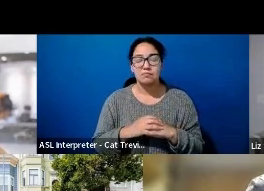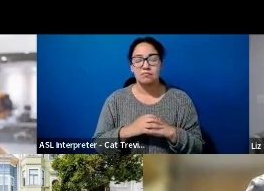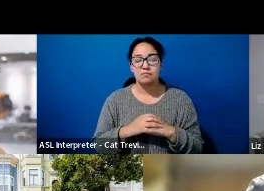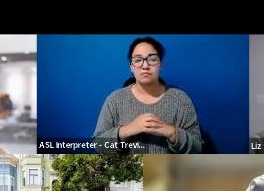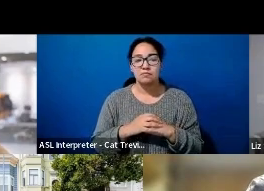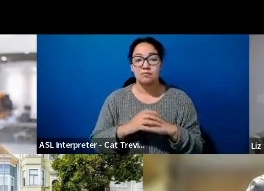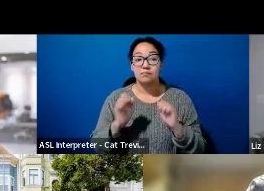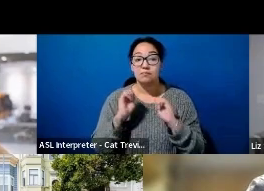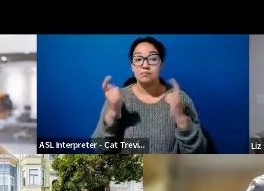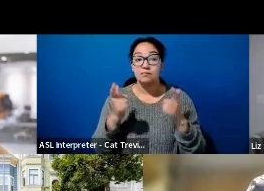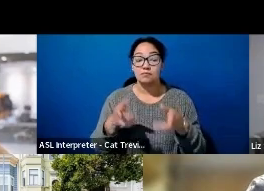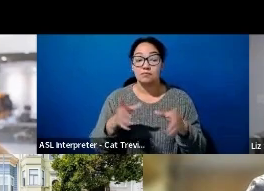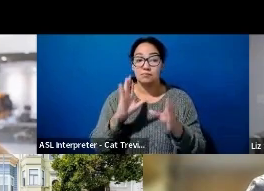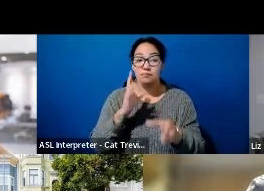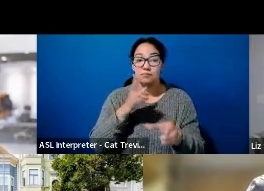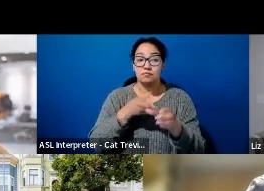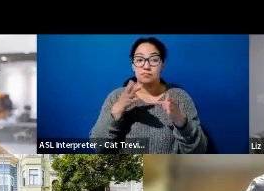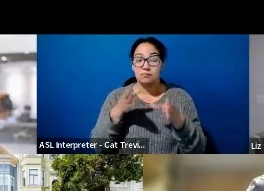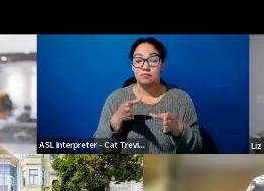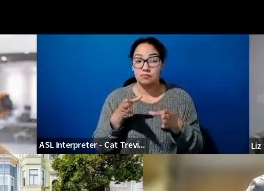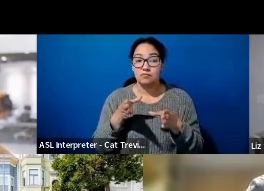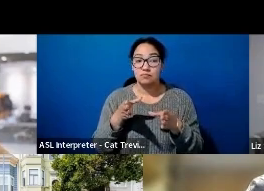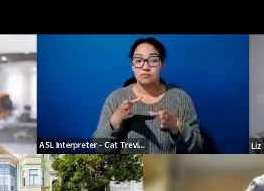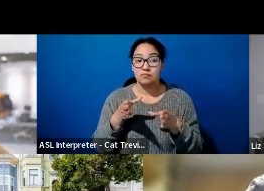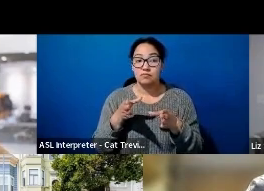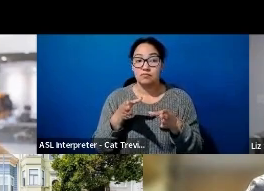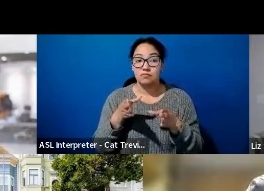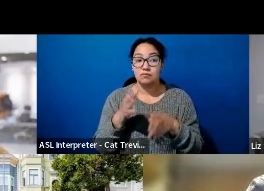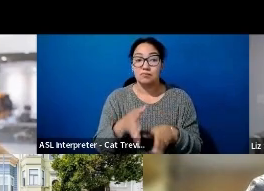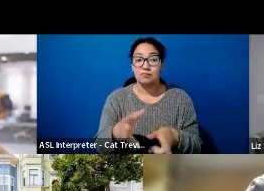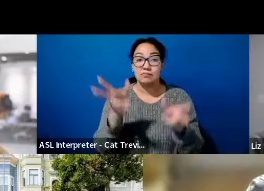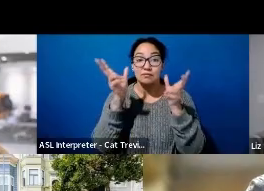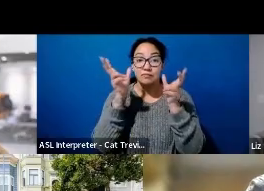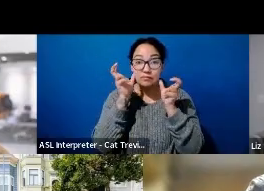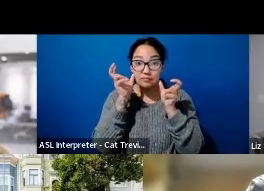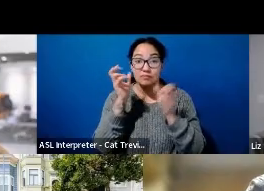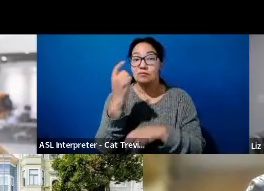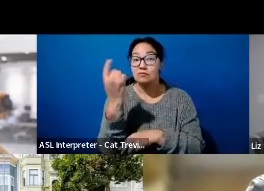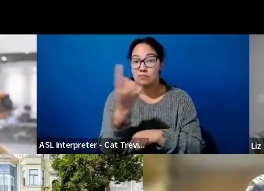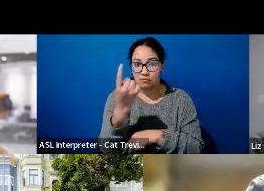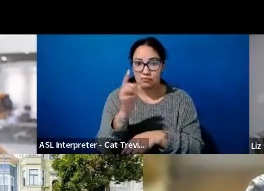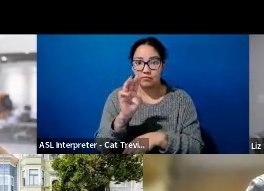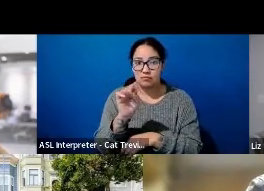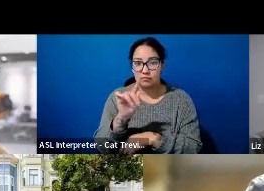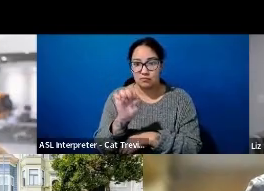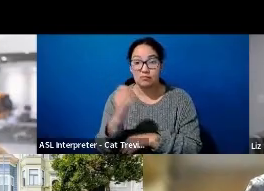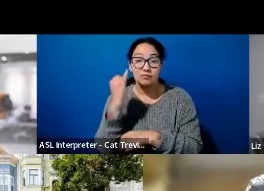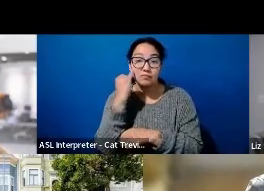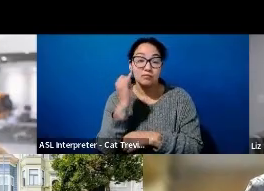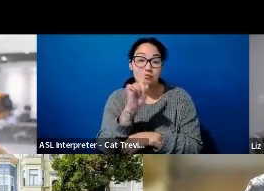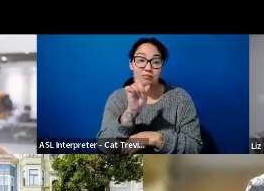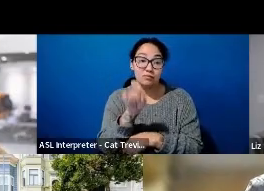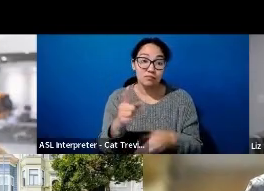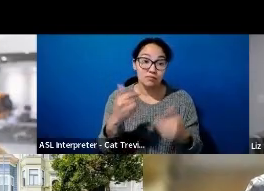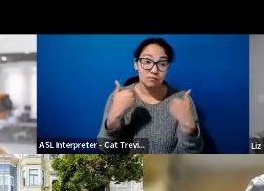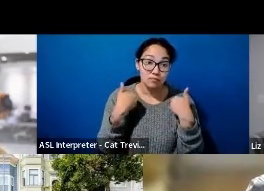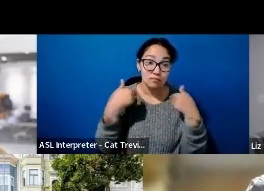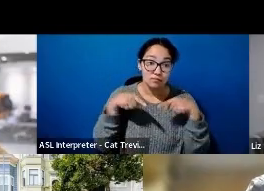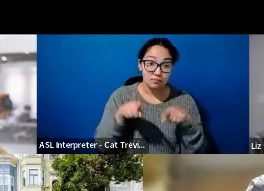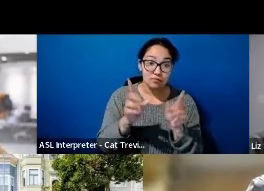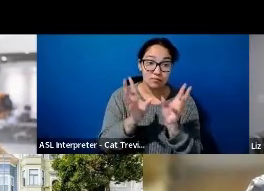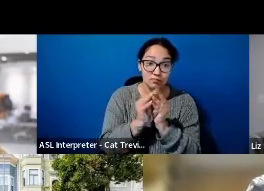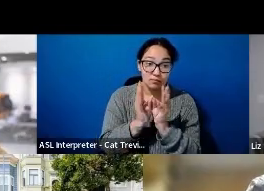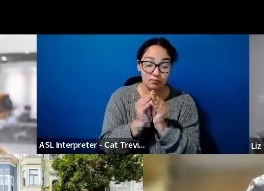All attendees for today's session are in listen-only mode. If you'd like to ask a question during the